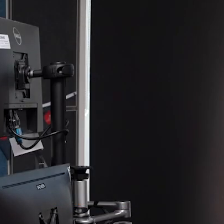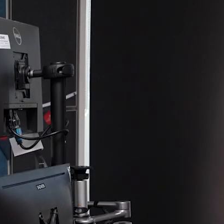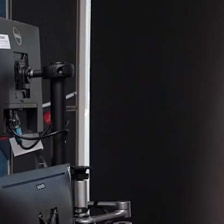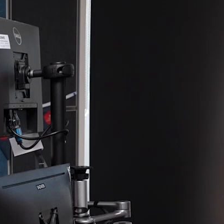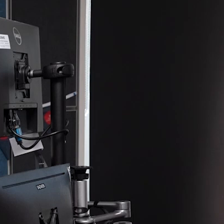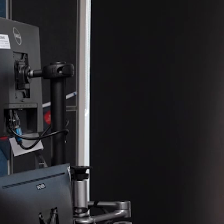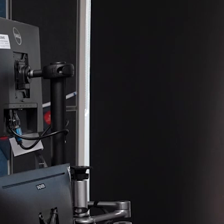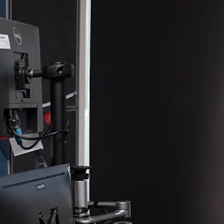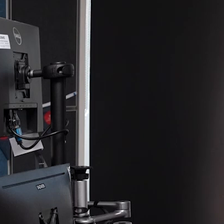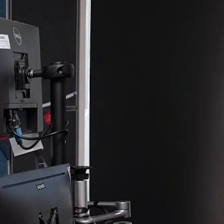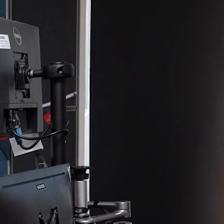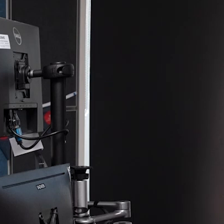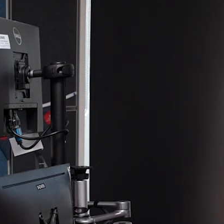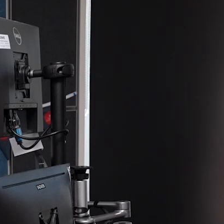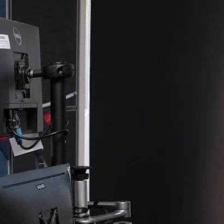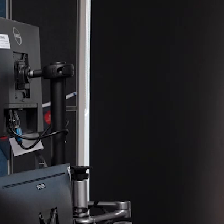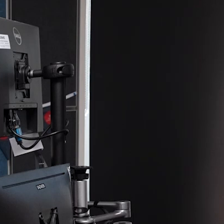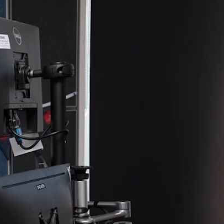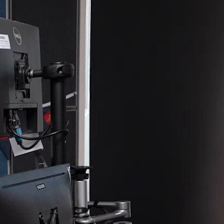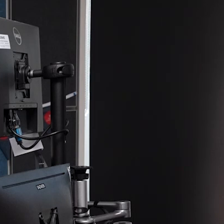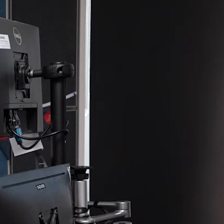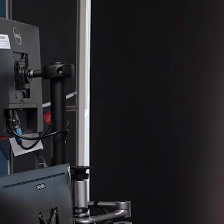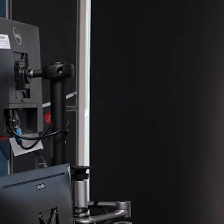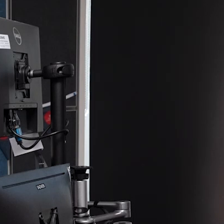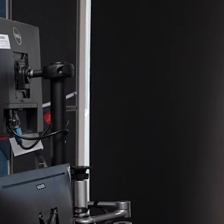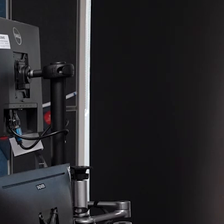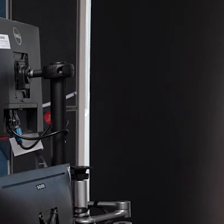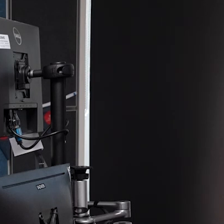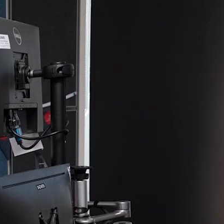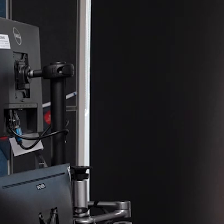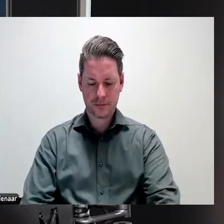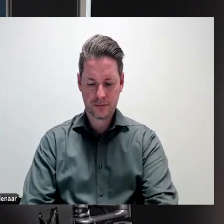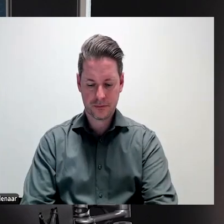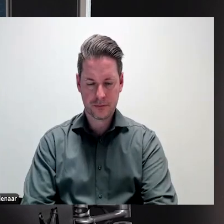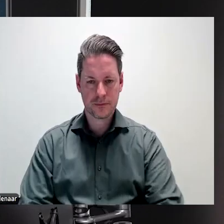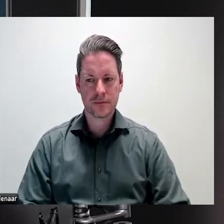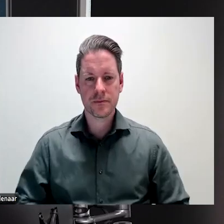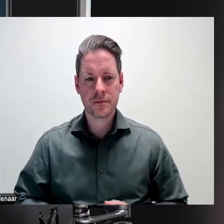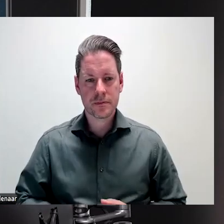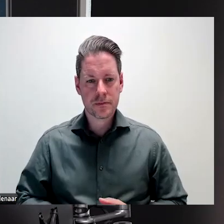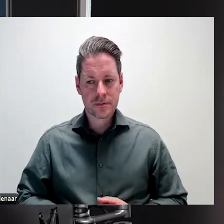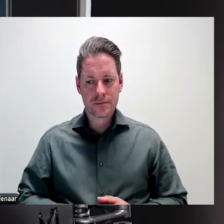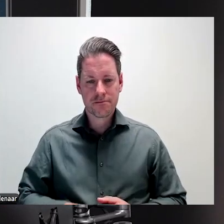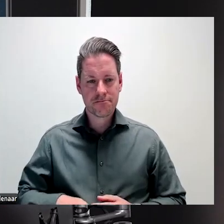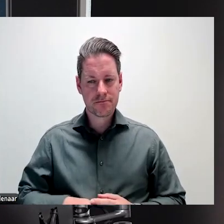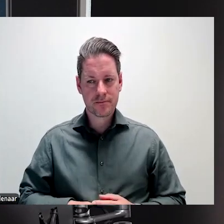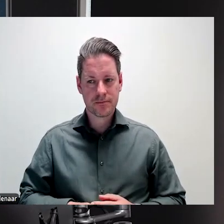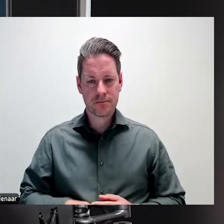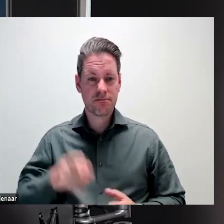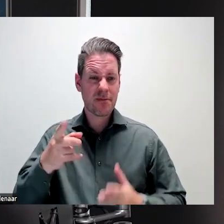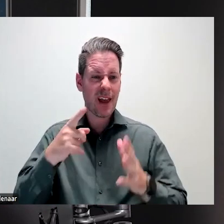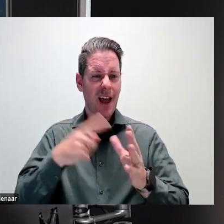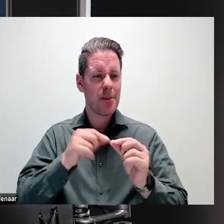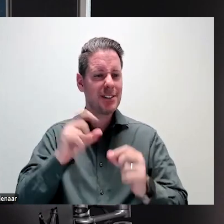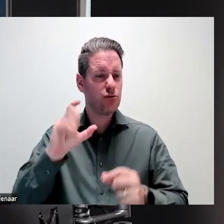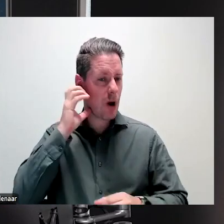That was Wanna Be Up by the Shantuzis from 1988. You're on ABC Radio Queensland. Well, as I